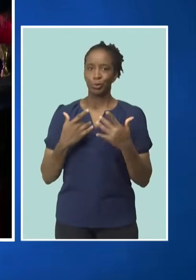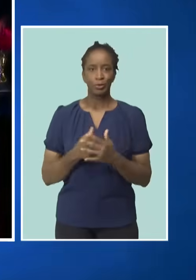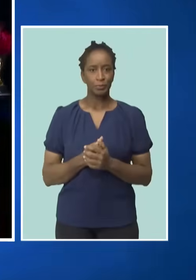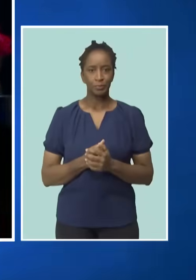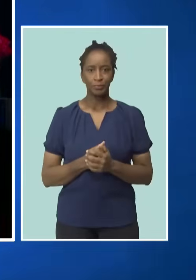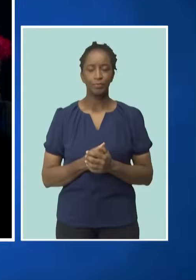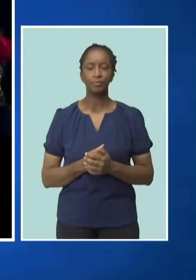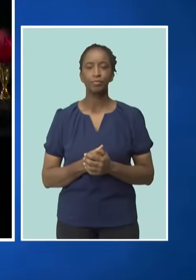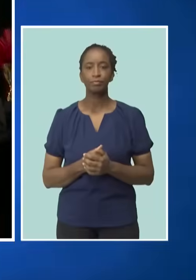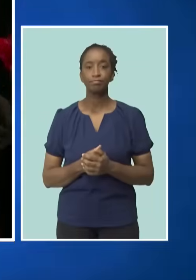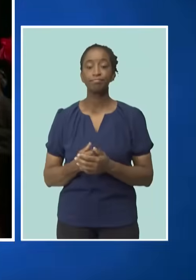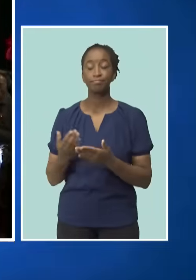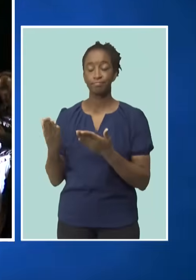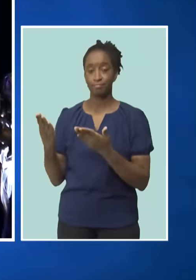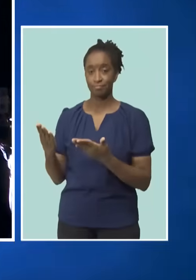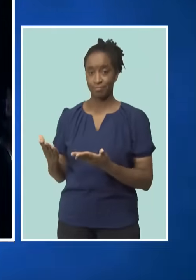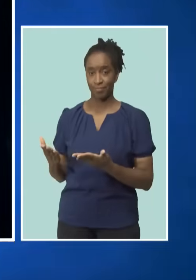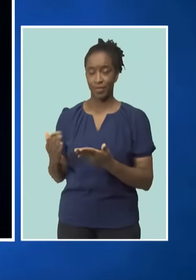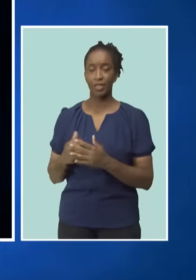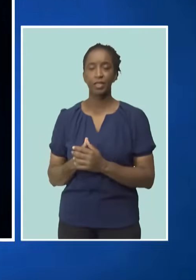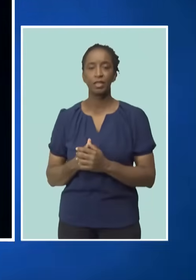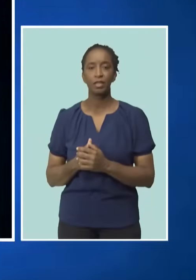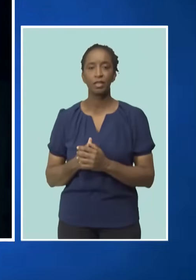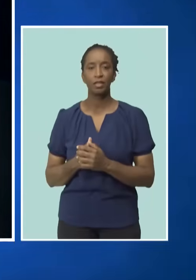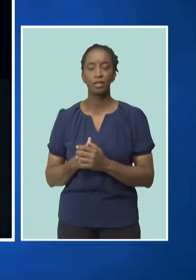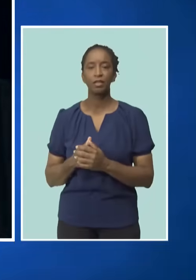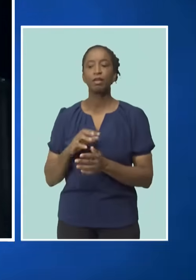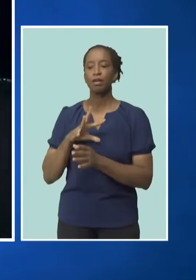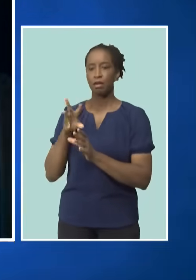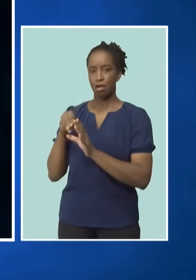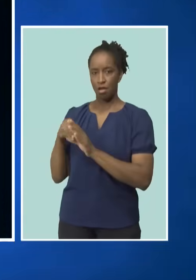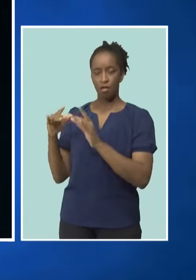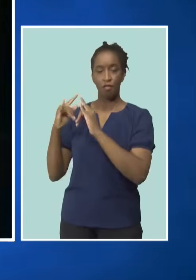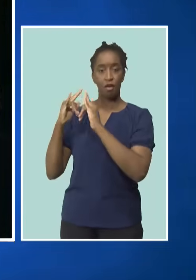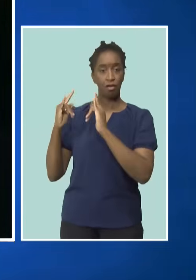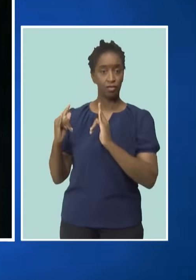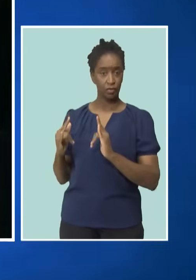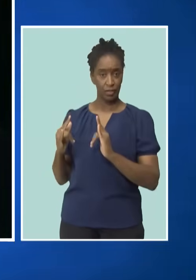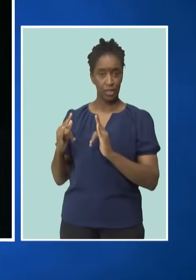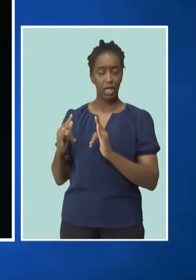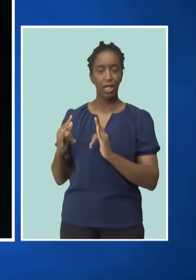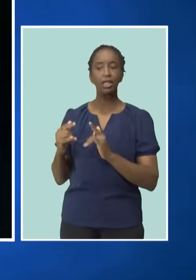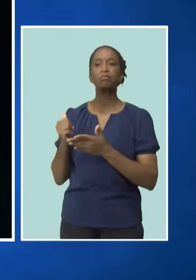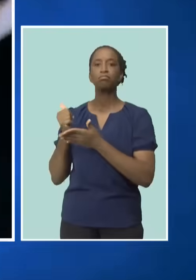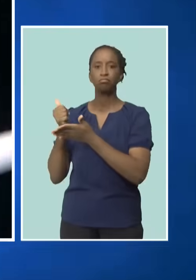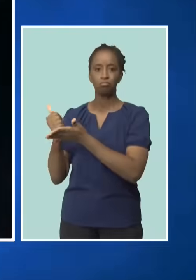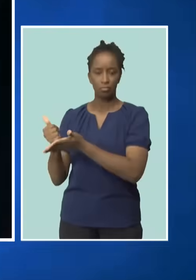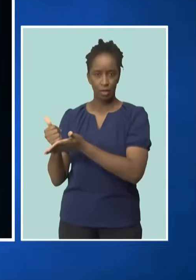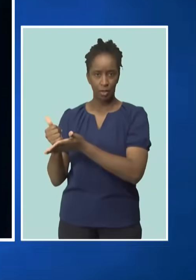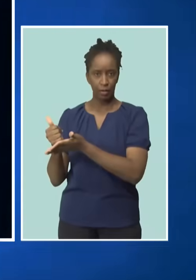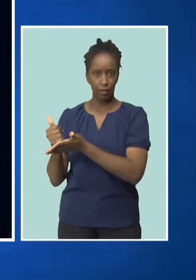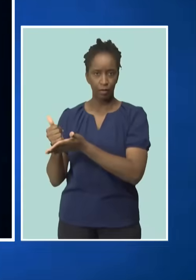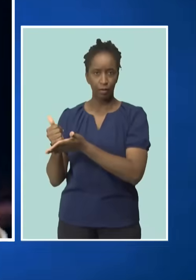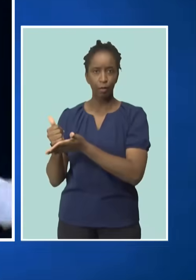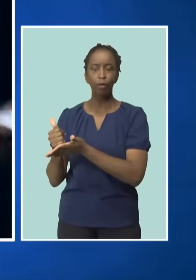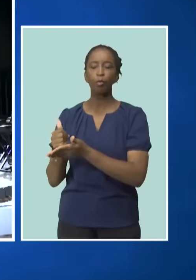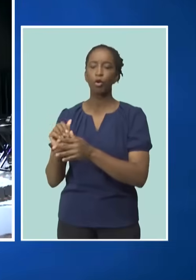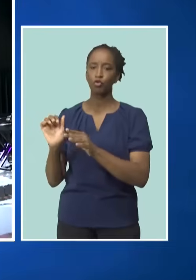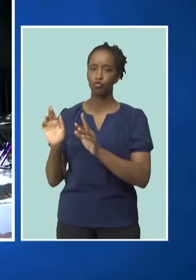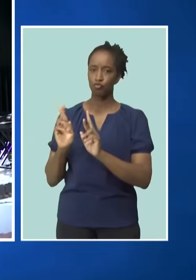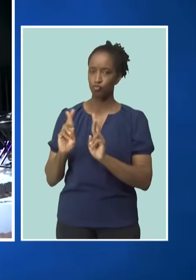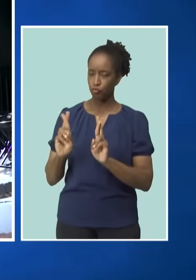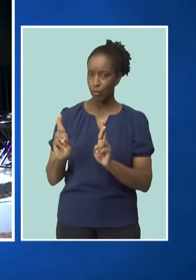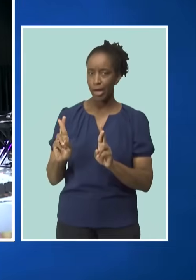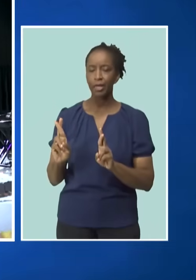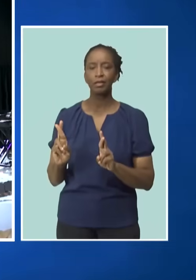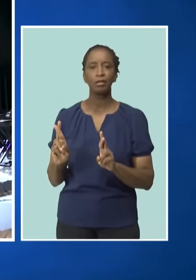And Mr. Showman is crediting his presence in the House of Soca Calypso tent for helping him to prepare for Junior Monarch. Last